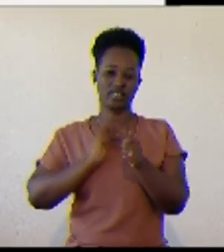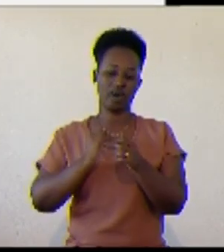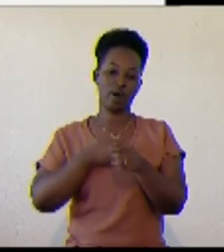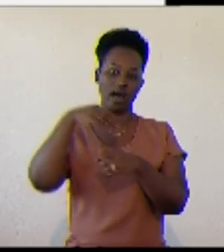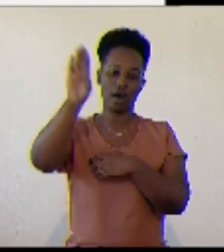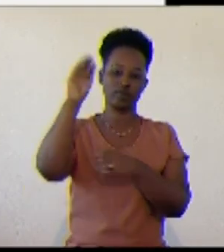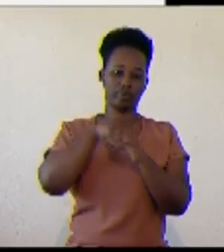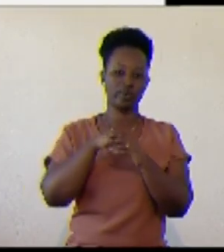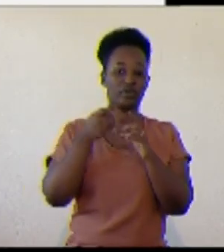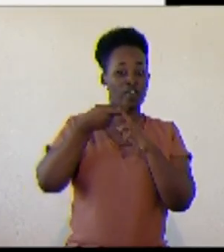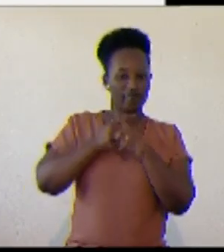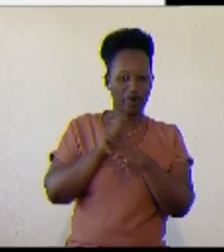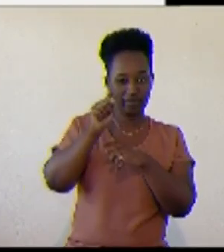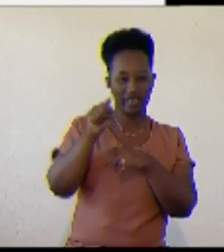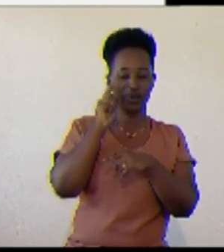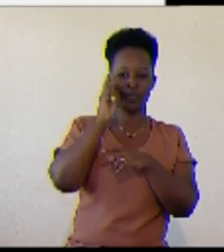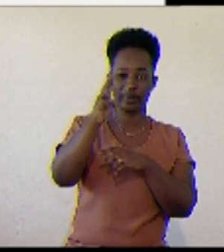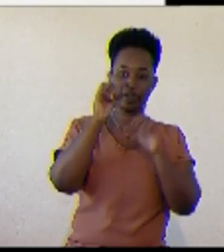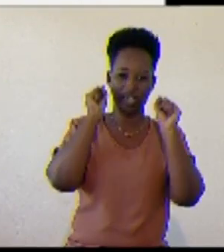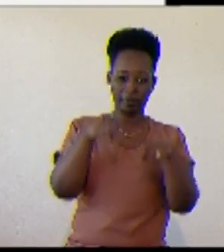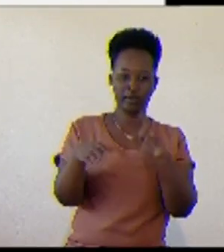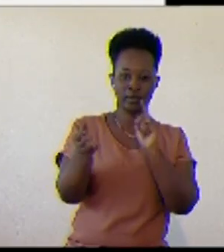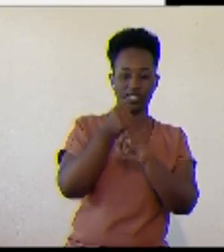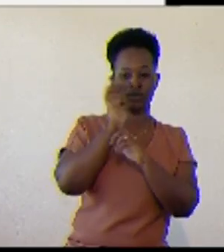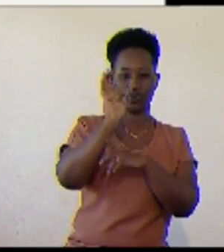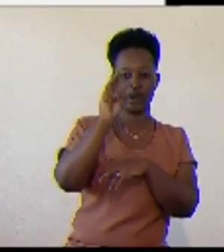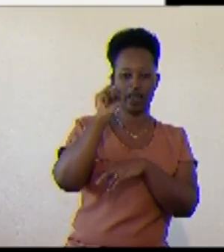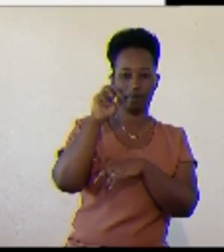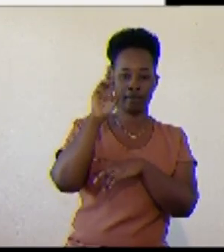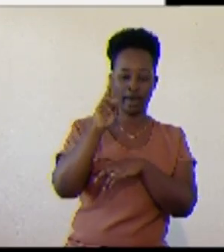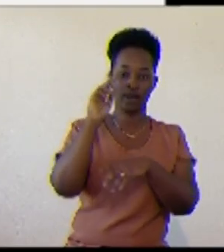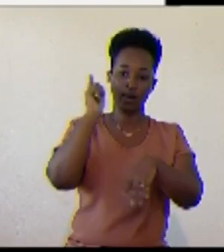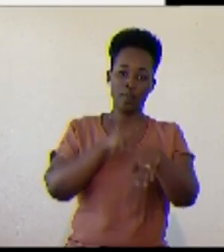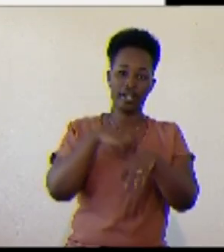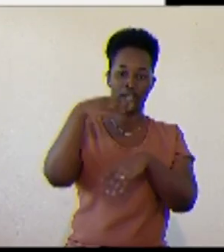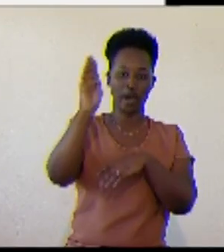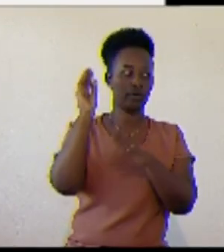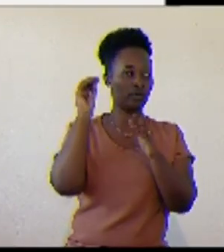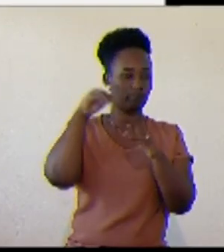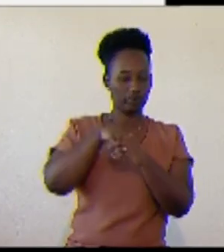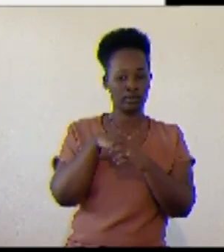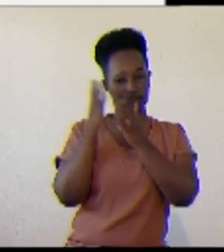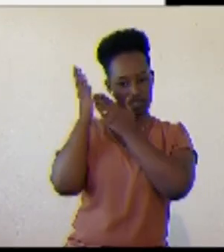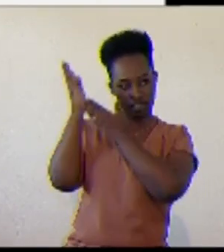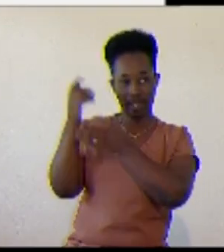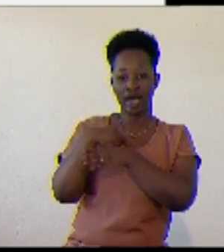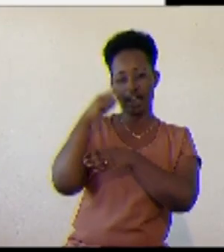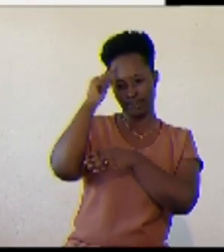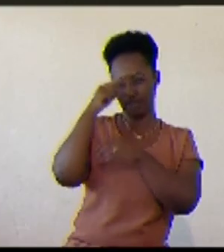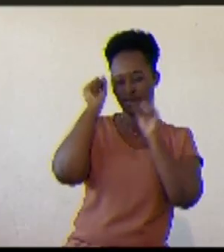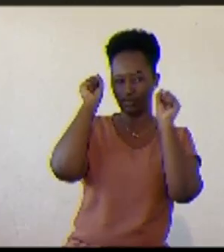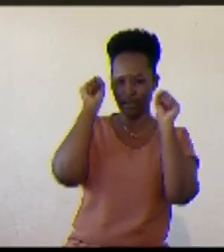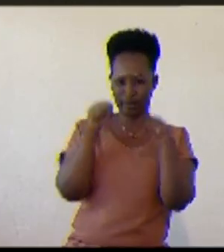10. Then from there, you will be able to get your marginal revenue when output is 10. I think you'll be able